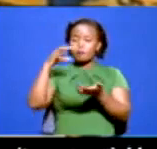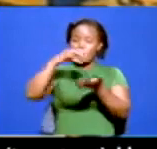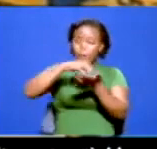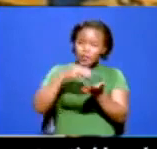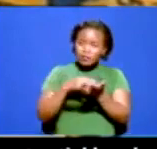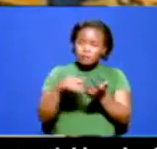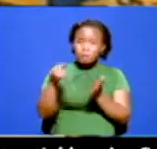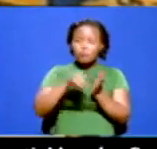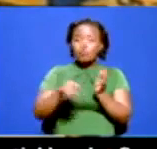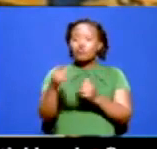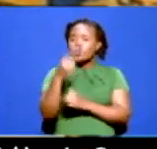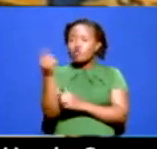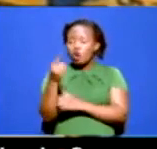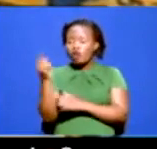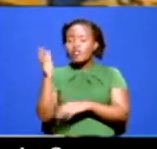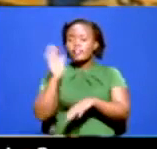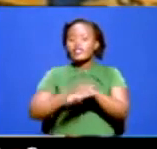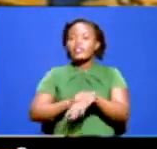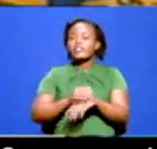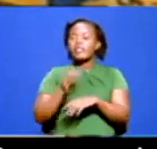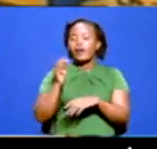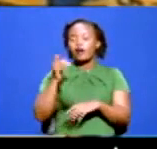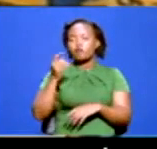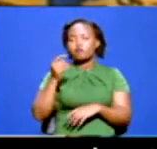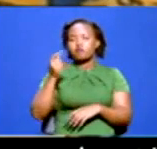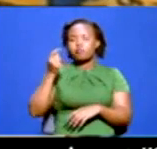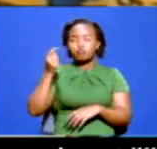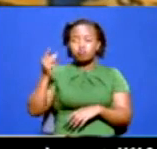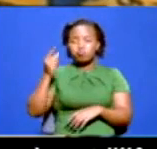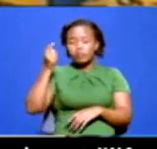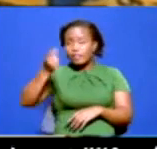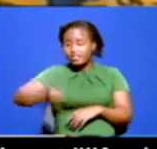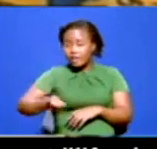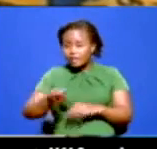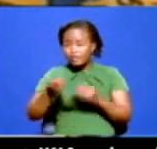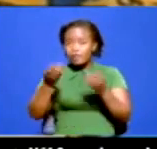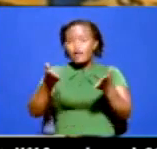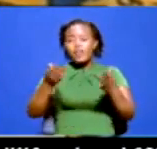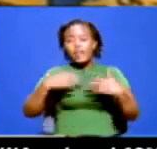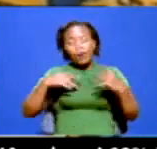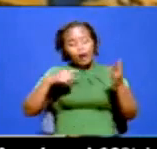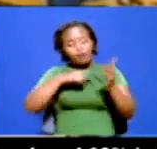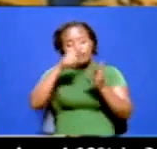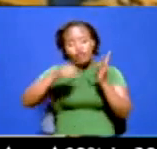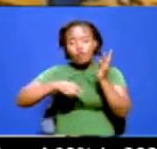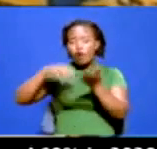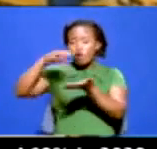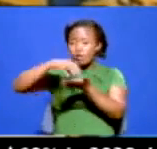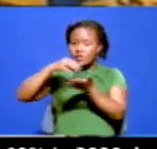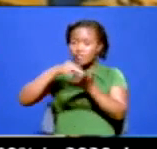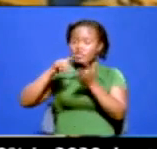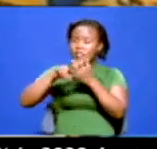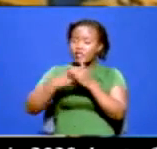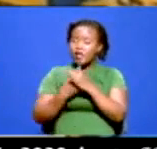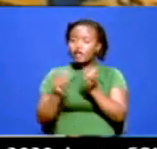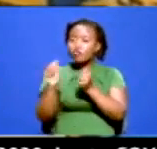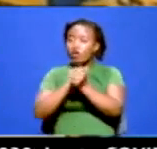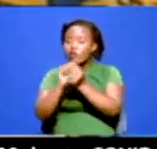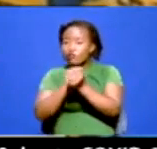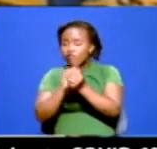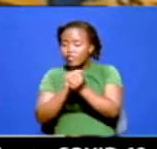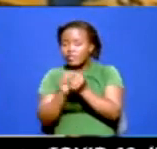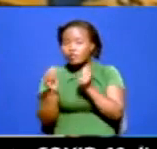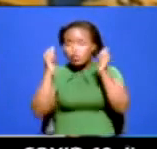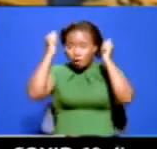the Chief Justice. Like now, we have four cases that are starting on Friday of soldiers who misbehaved in